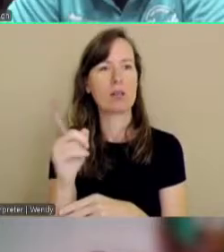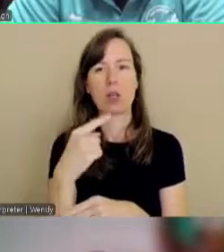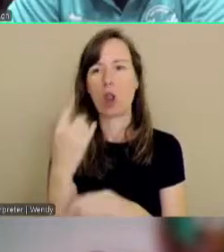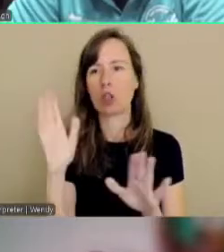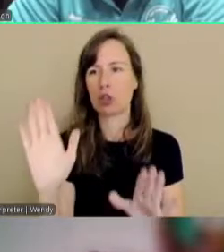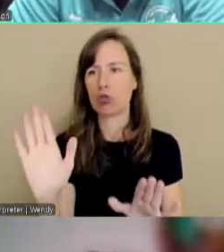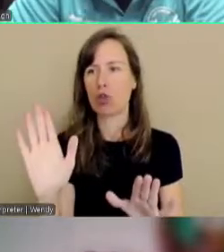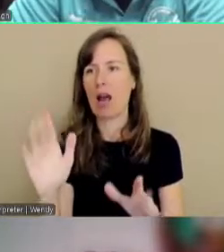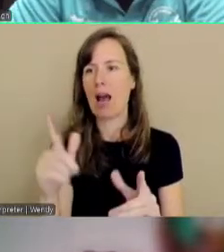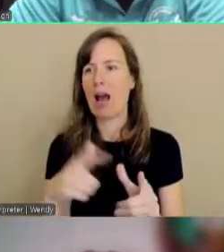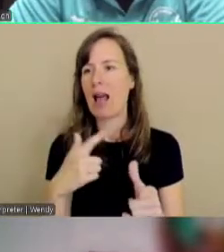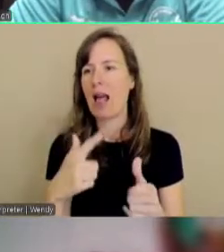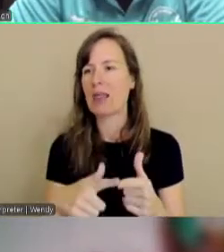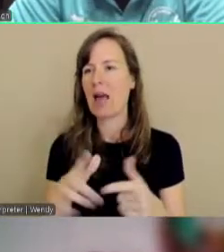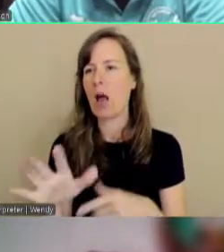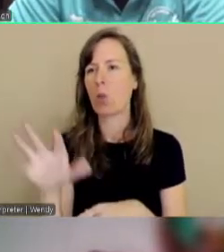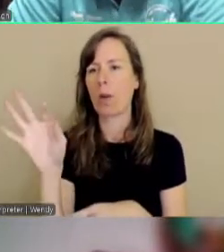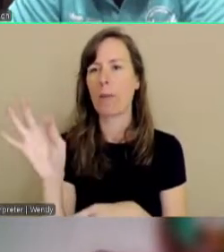then we'll just pick